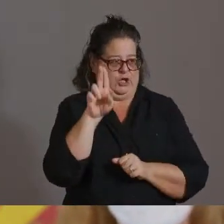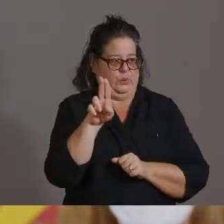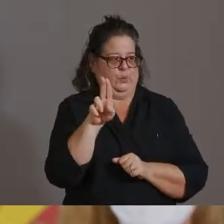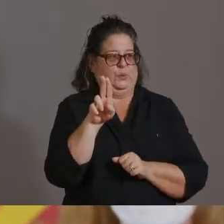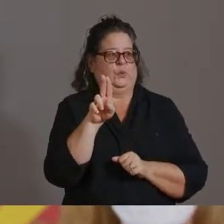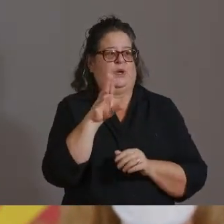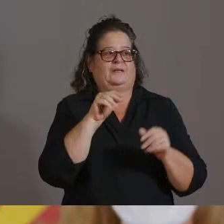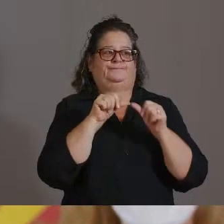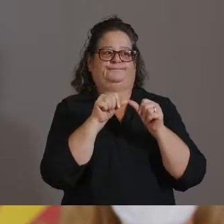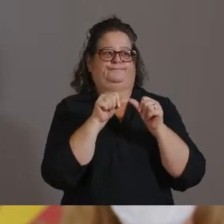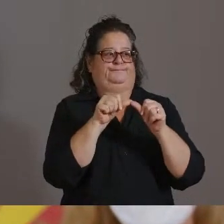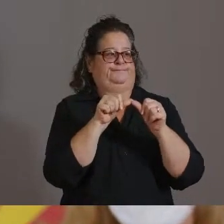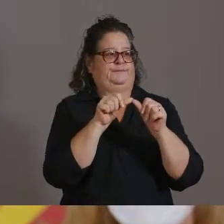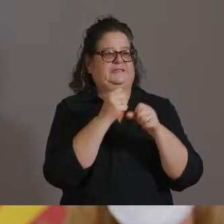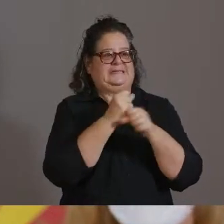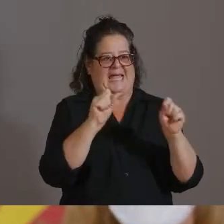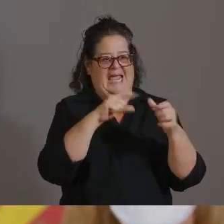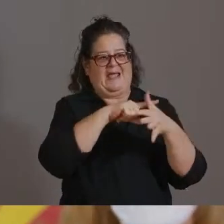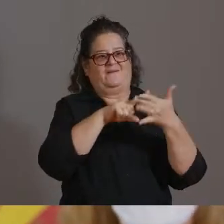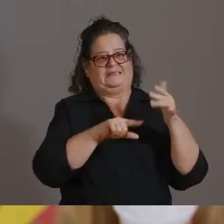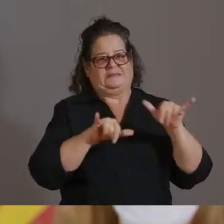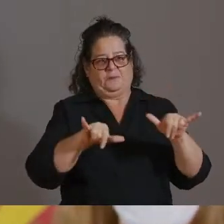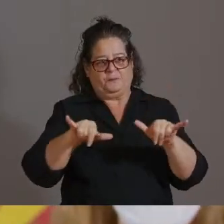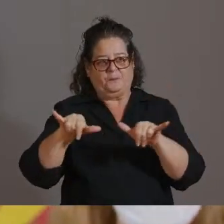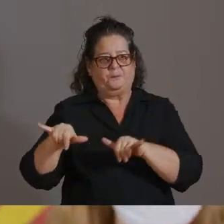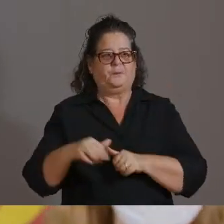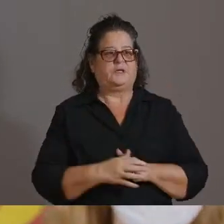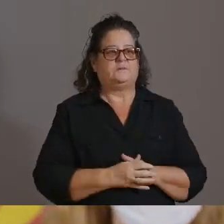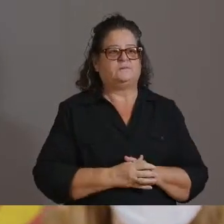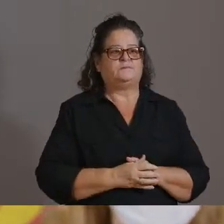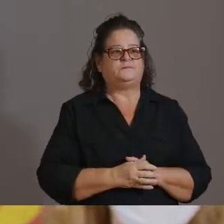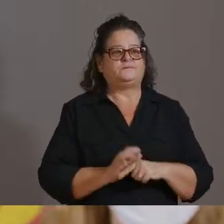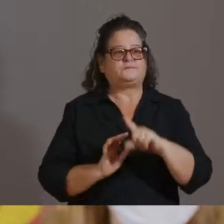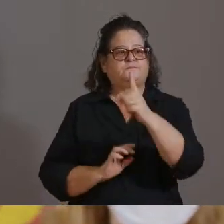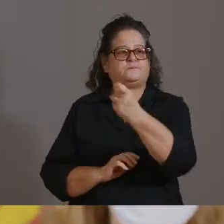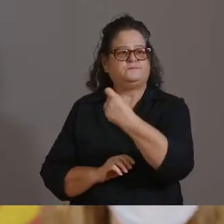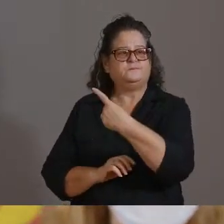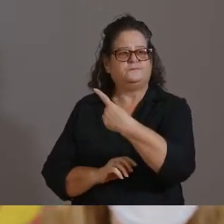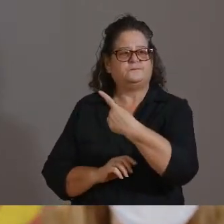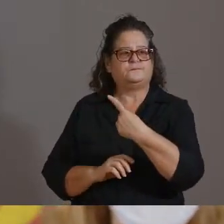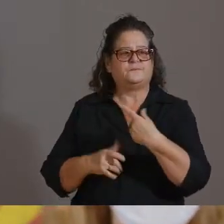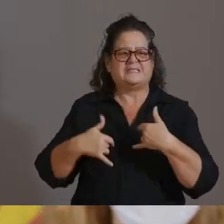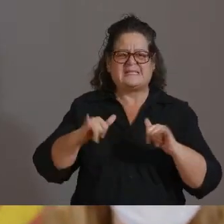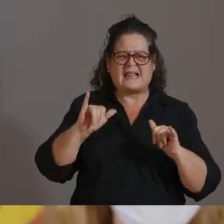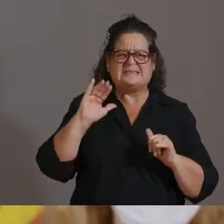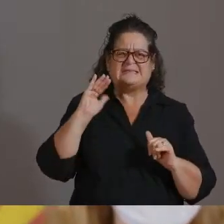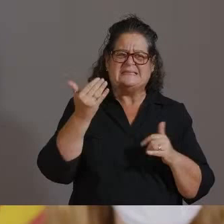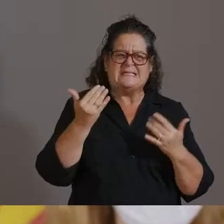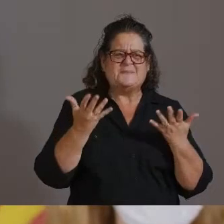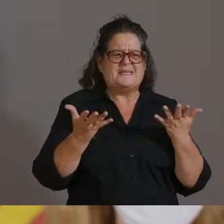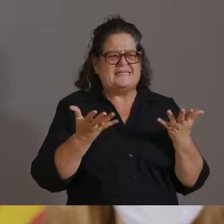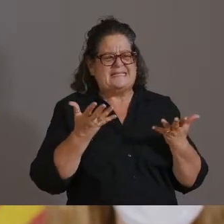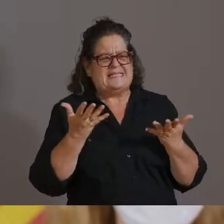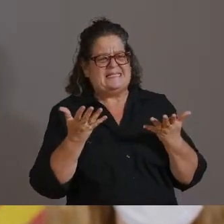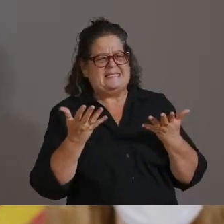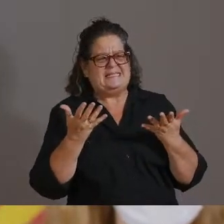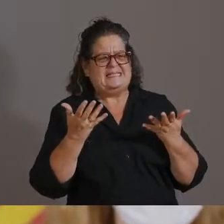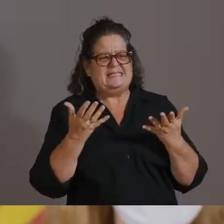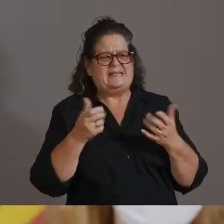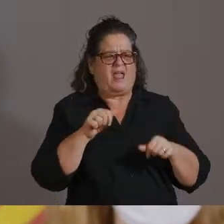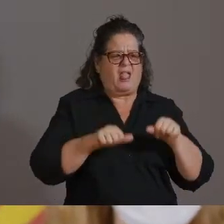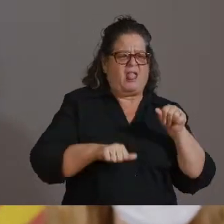done so well to date. There still appears to be a lot of secrecy around releasing of positive cases